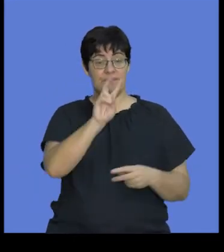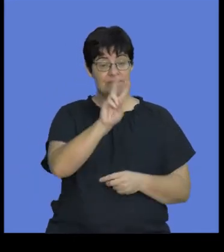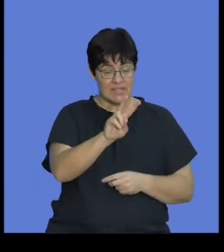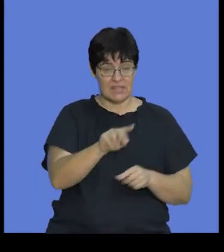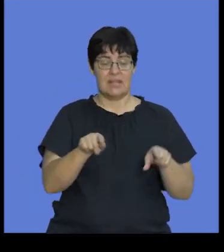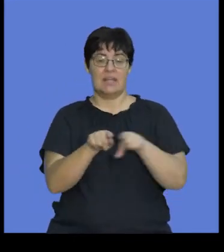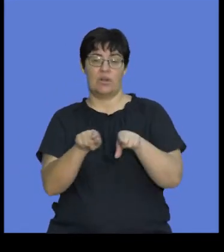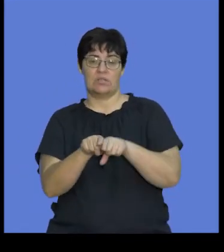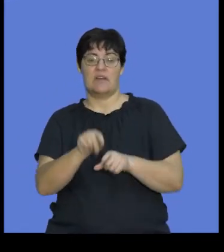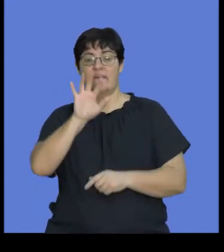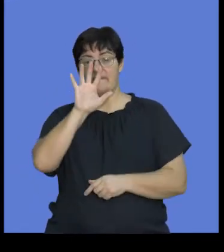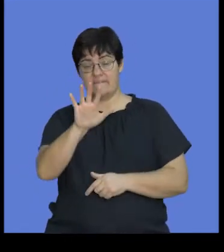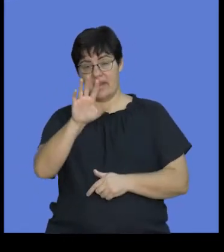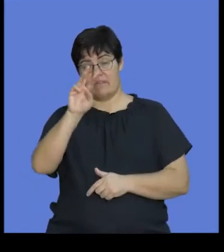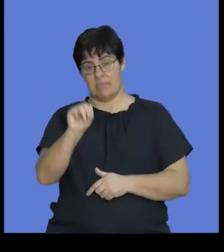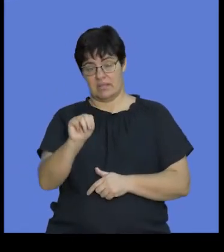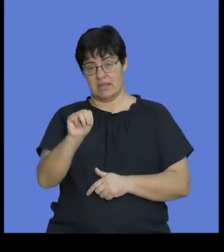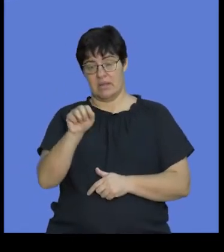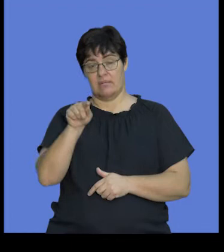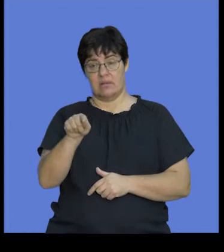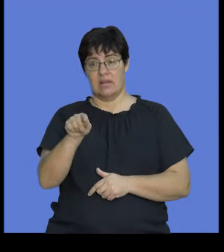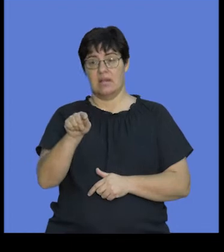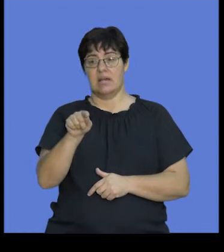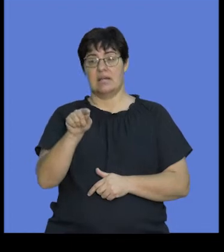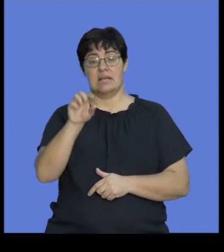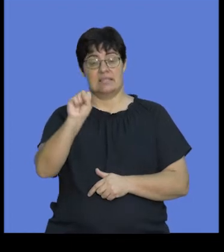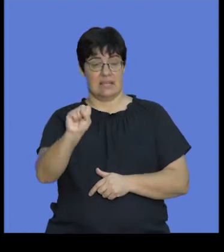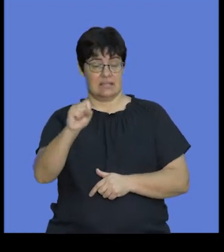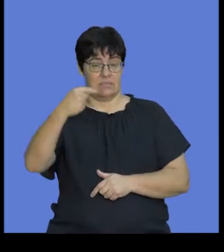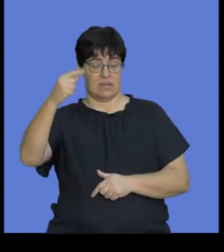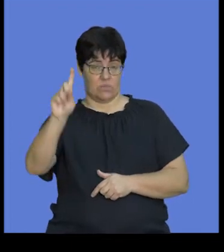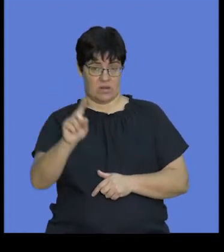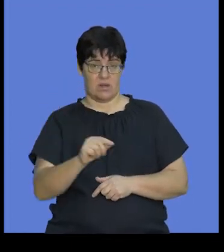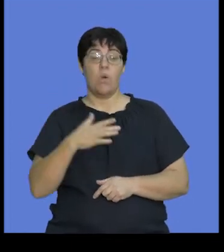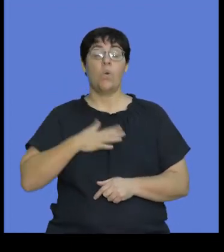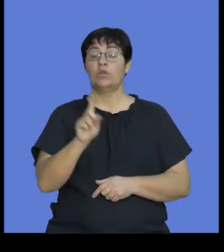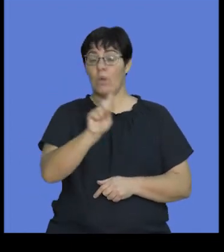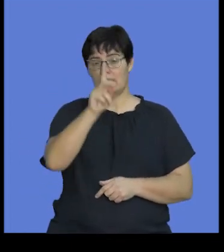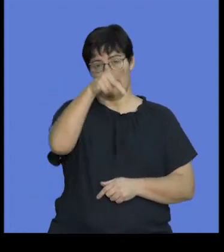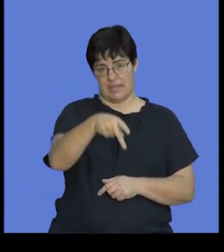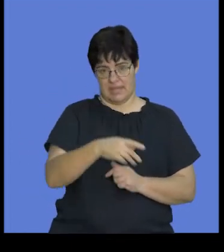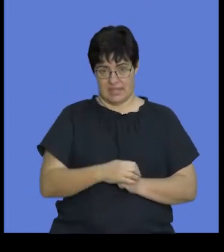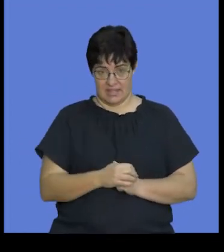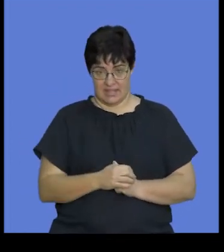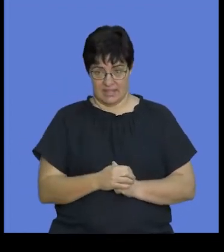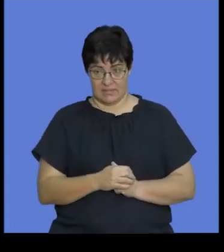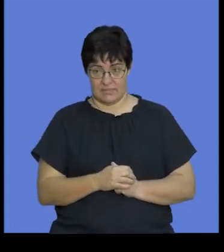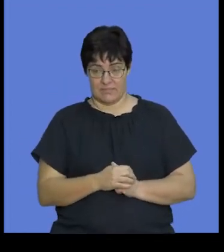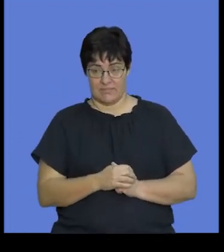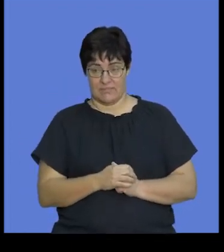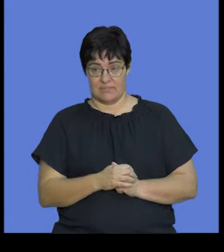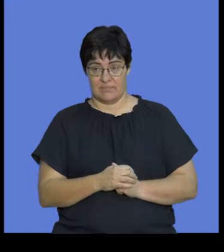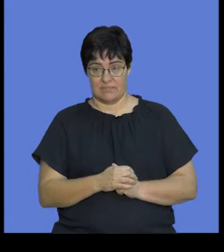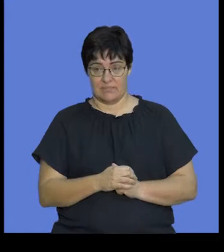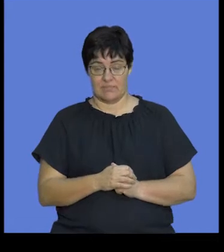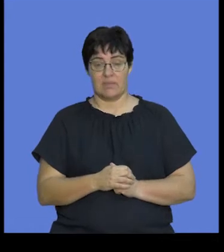5 meters per second. And what do they want? They want the momentum. So momentum